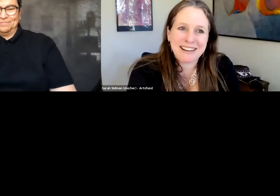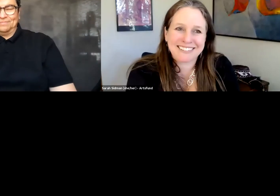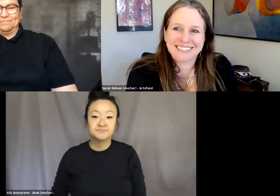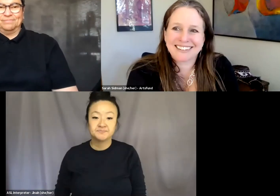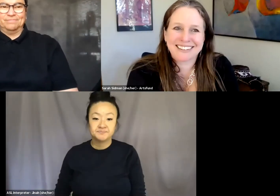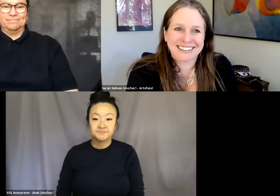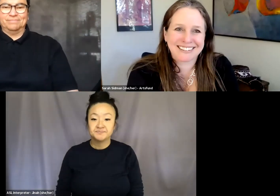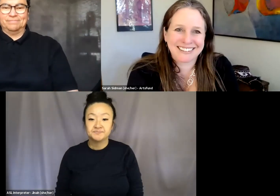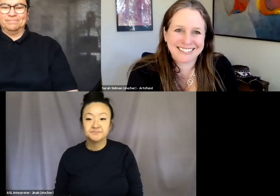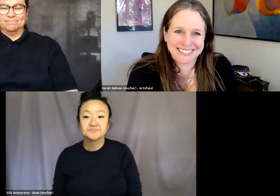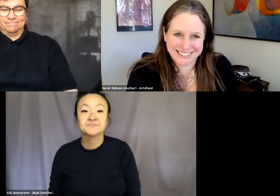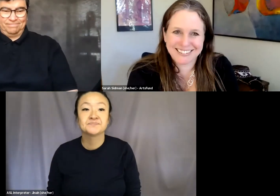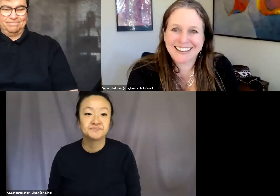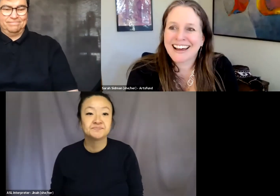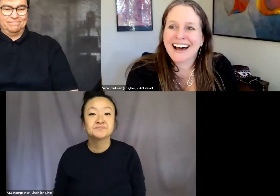Thanks, Michael.